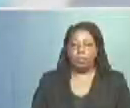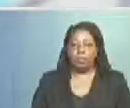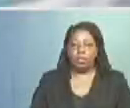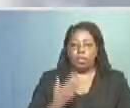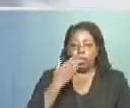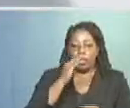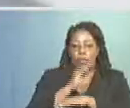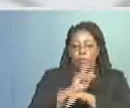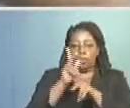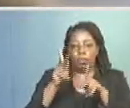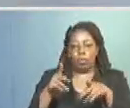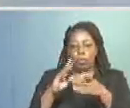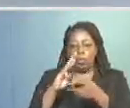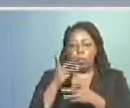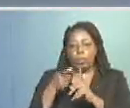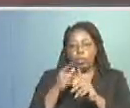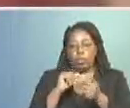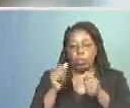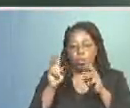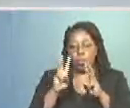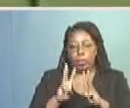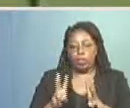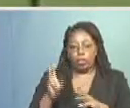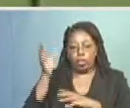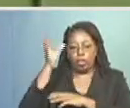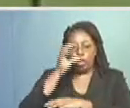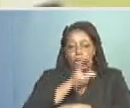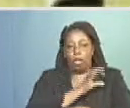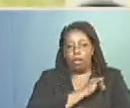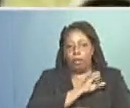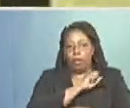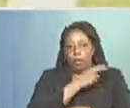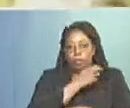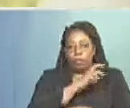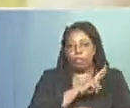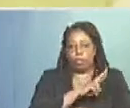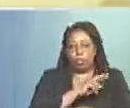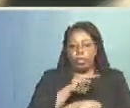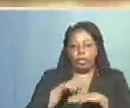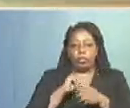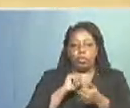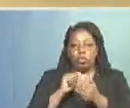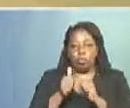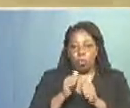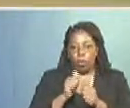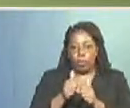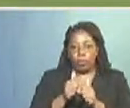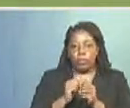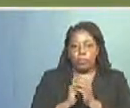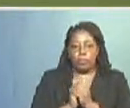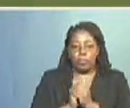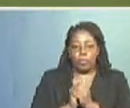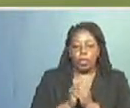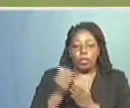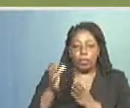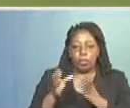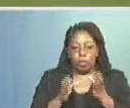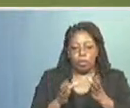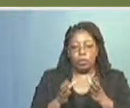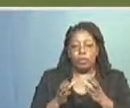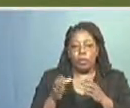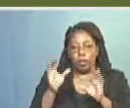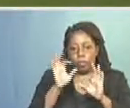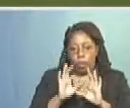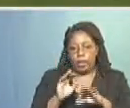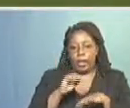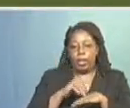Good evening, everybody. Welcome to Sports Wednesday. I'm Charles Fisher, and we begin with the National Sports Hall of Fame. The induction ceremony will take place this coming Friday